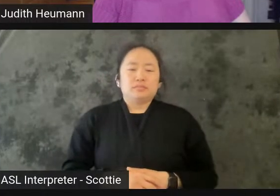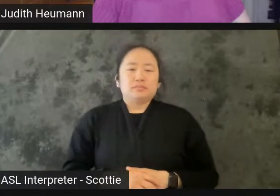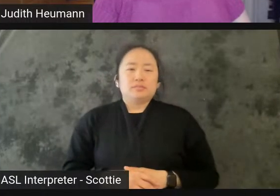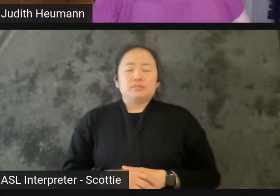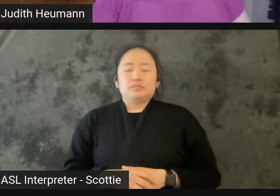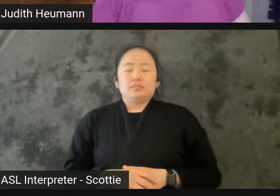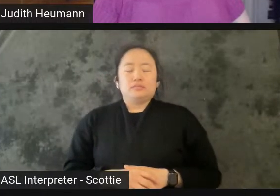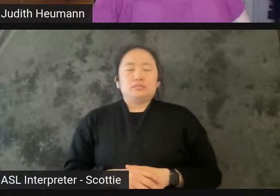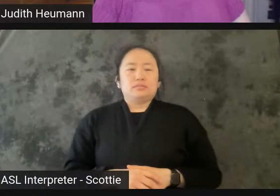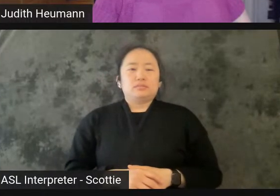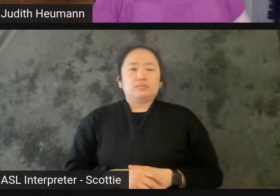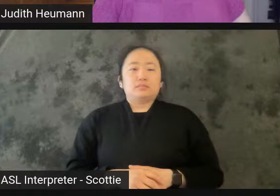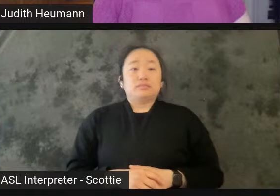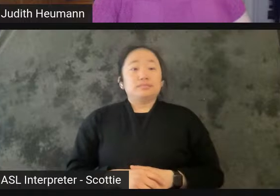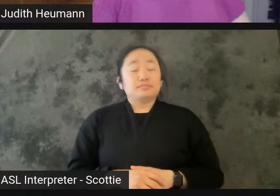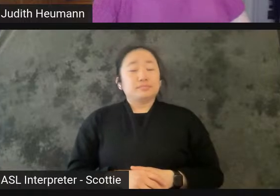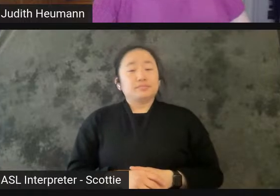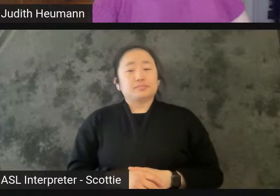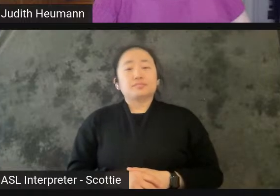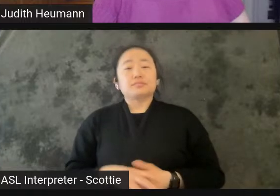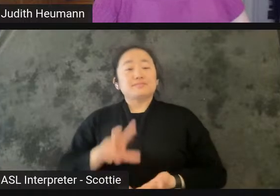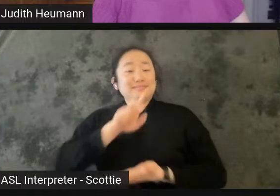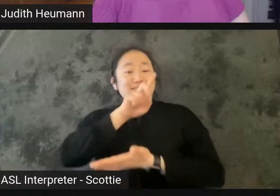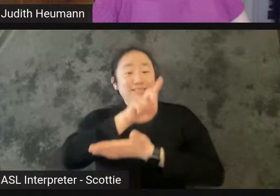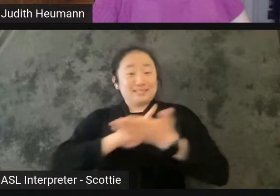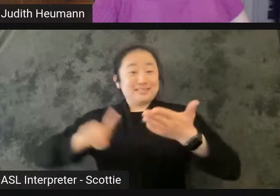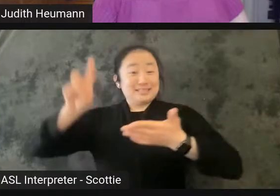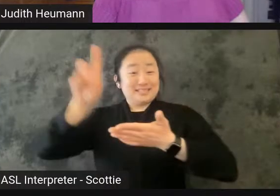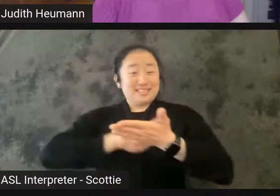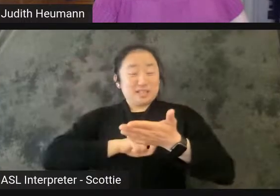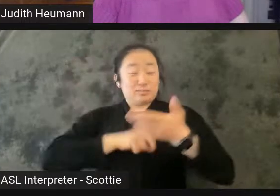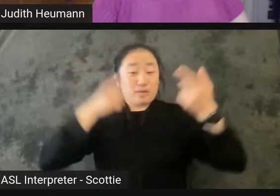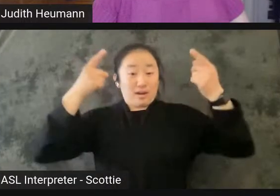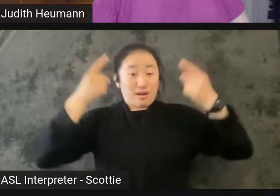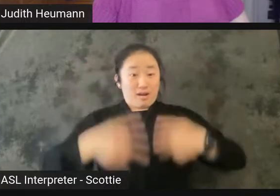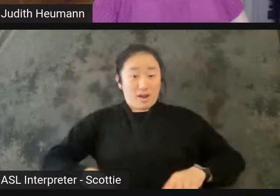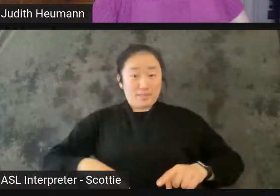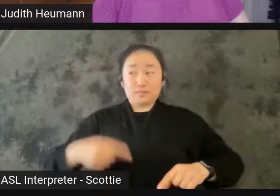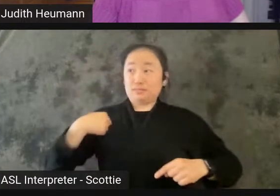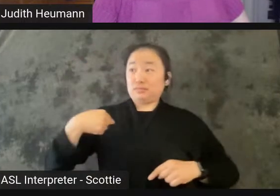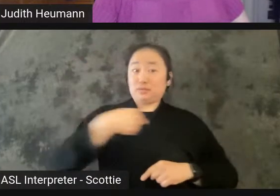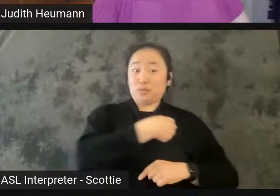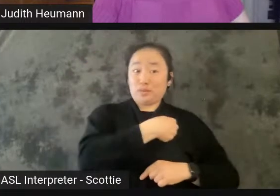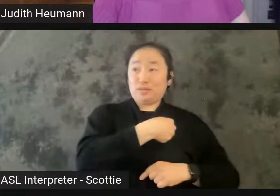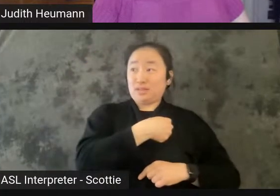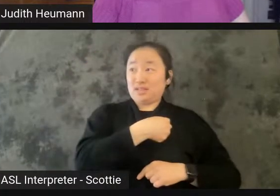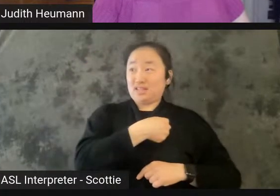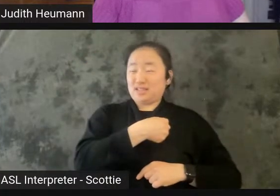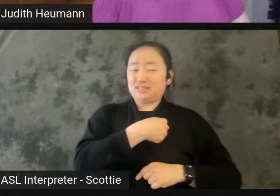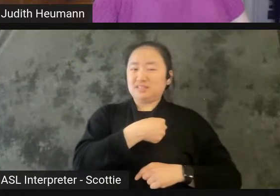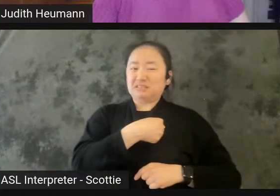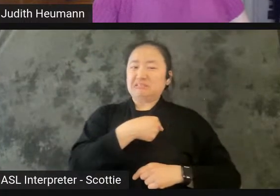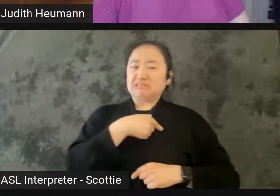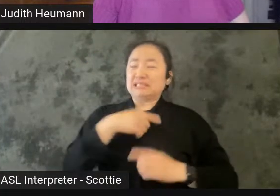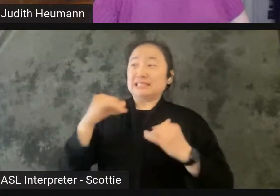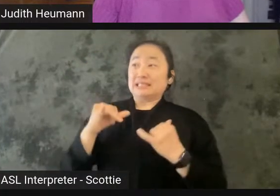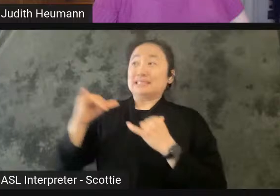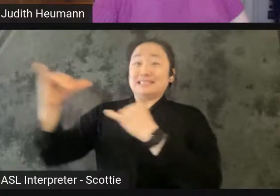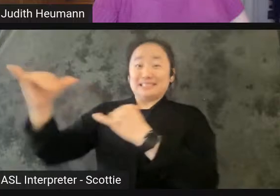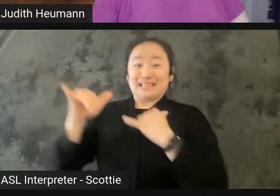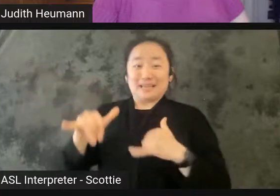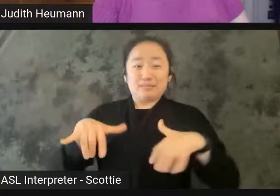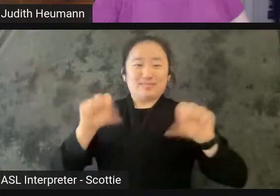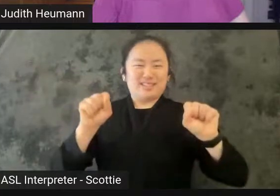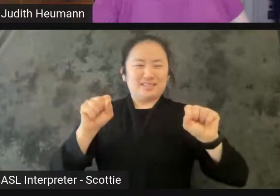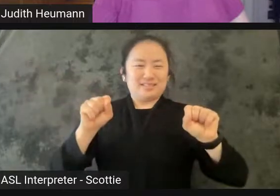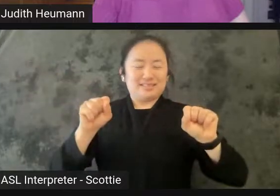kinds of discrimination that we experience are the same and different. Different in as much as when you